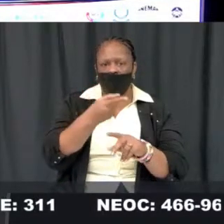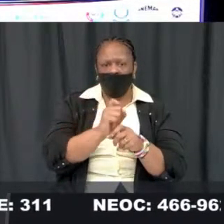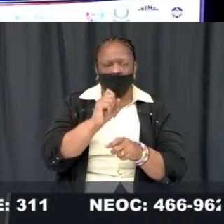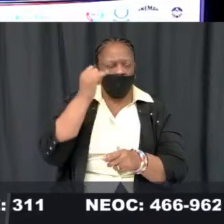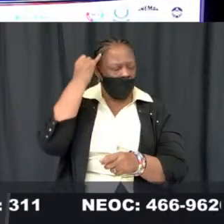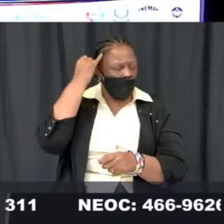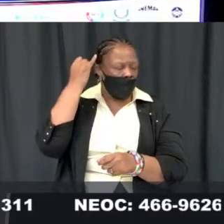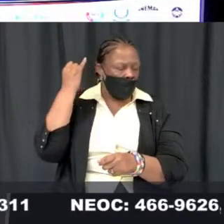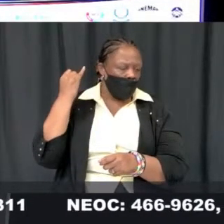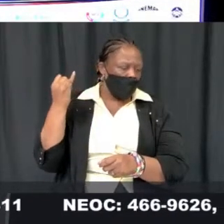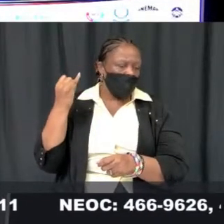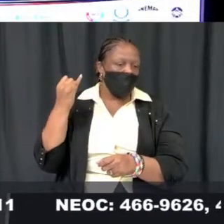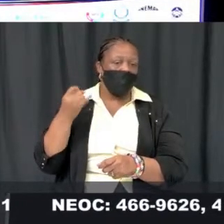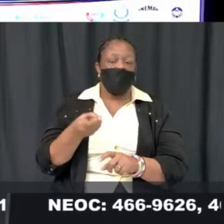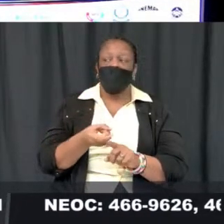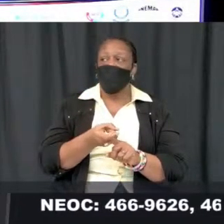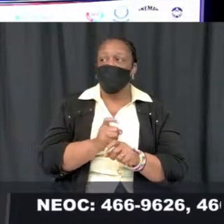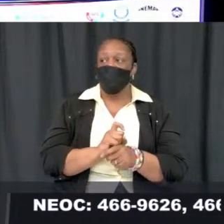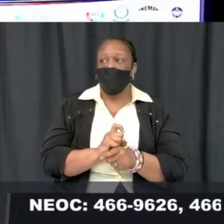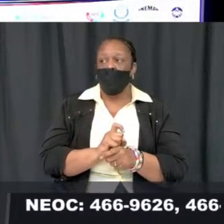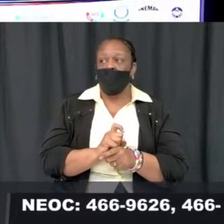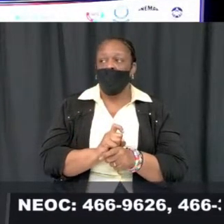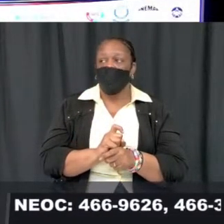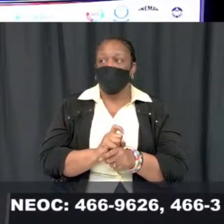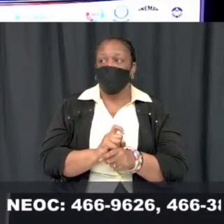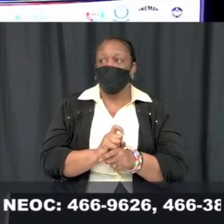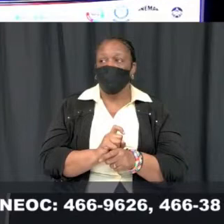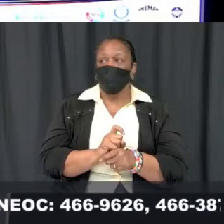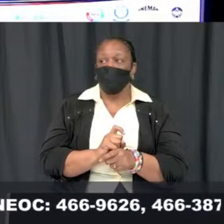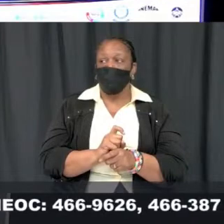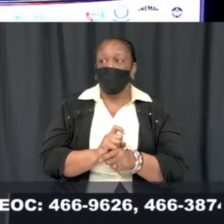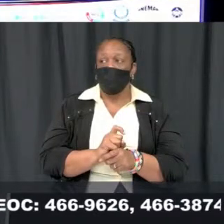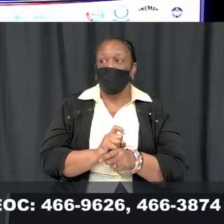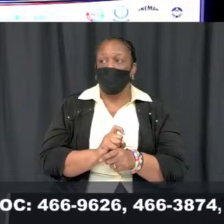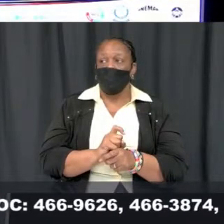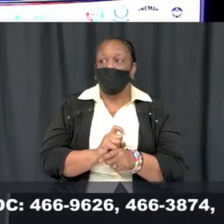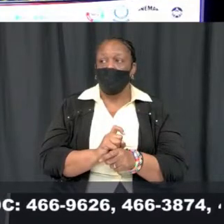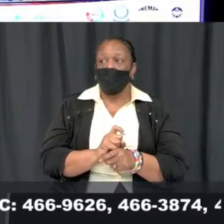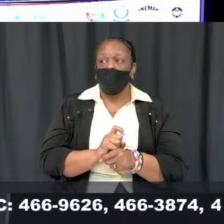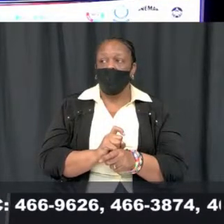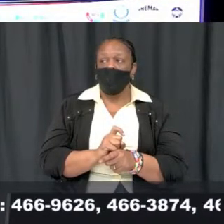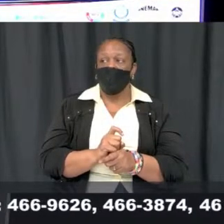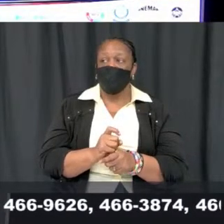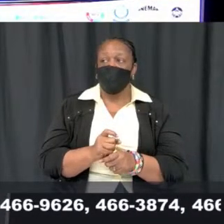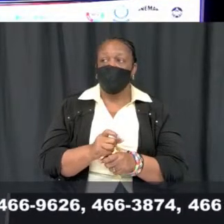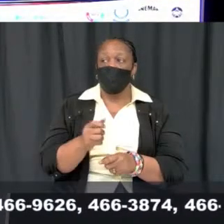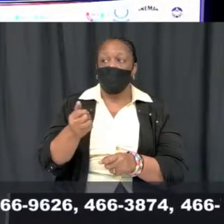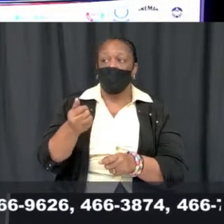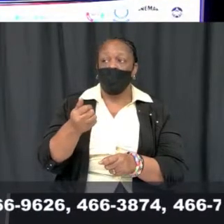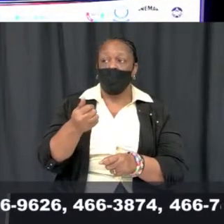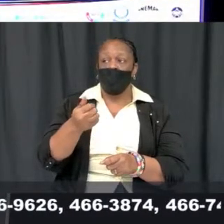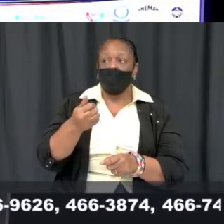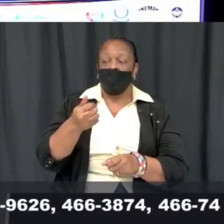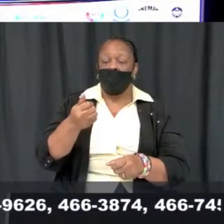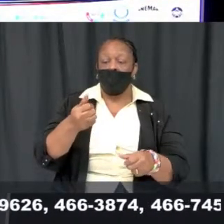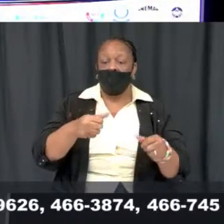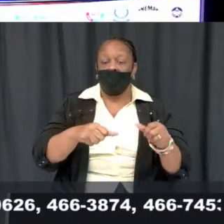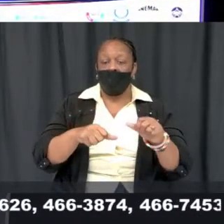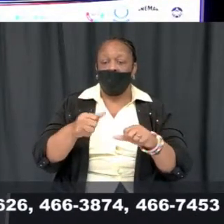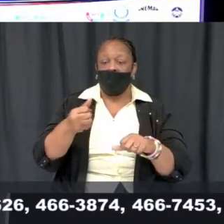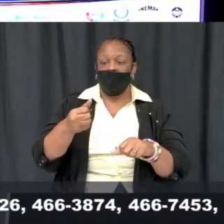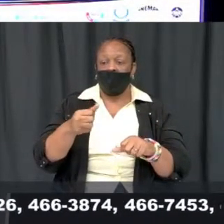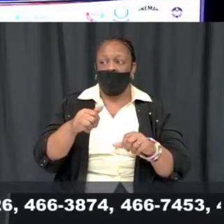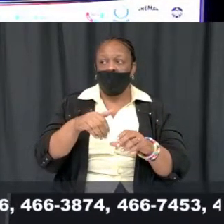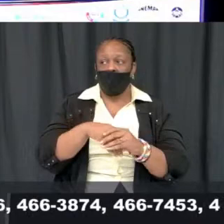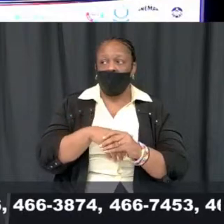the AstraZeneca Oxford vaccine produced by SK Bioscience, South Korea. Actually, the batch